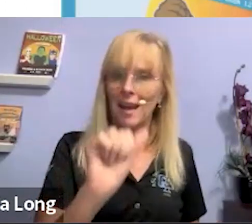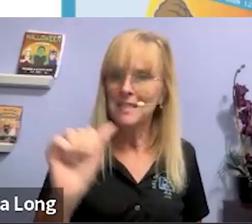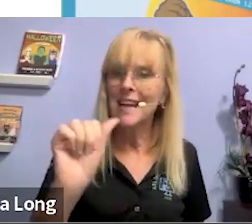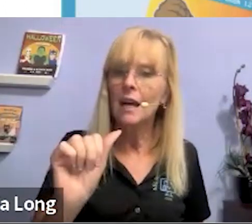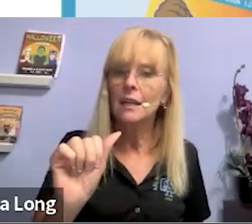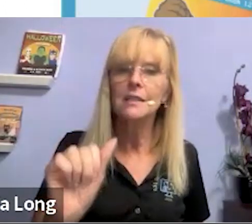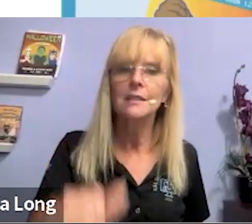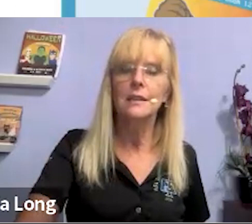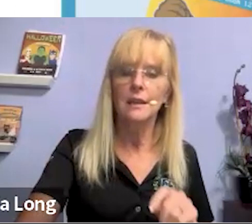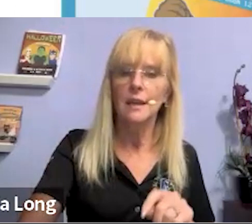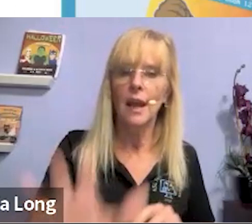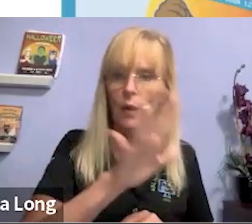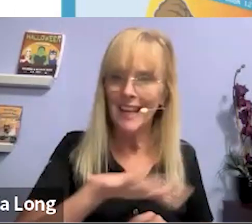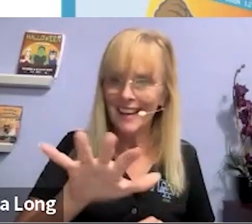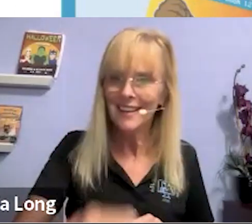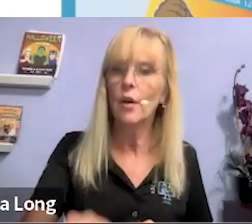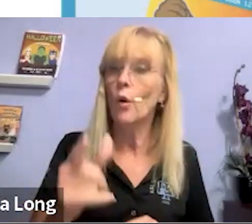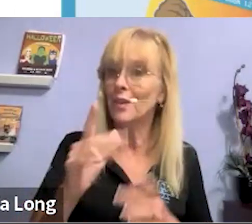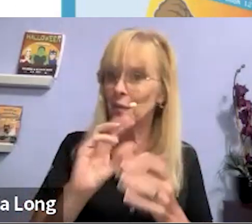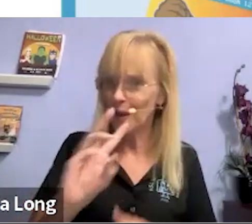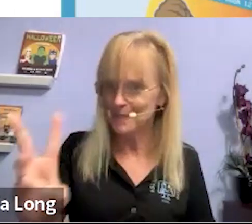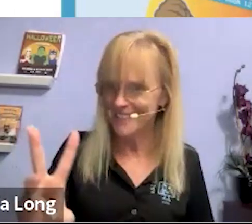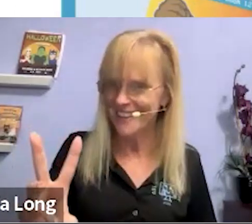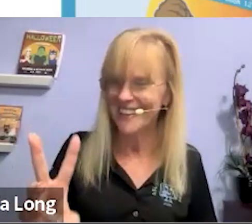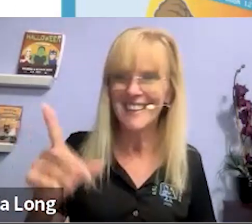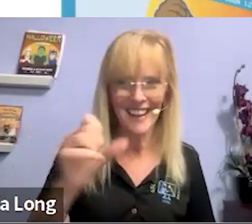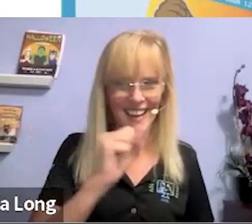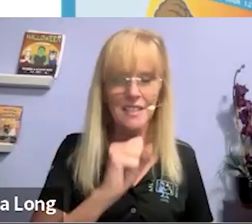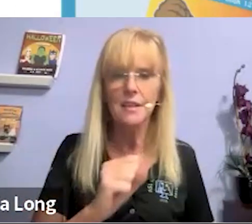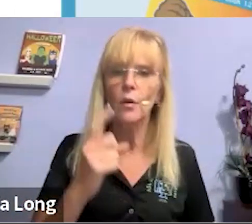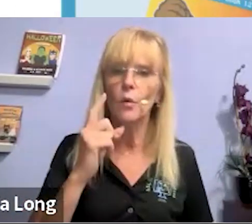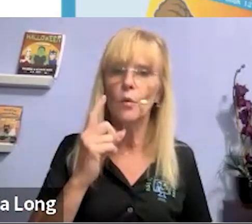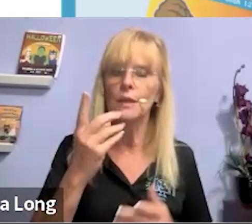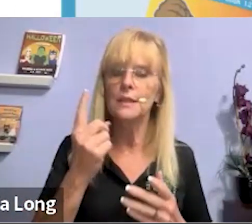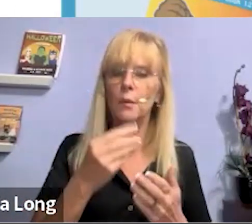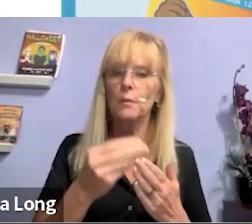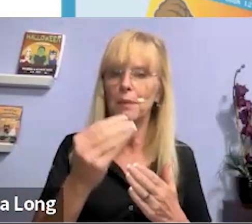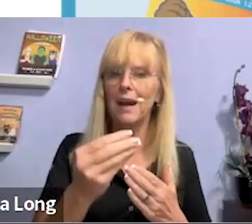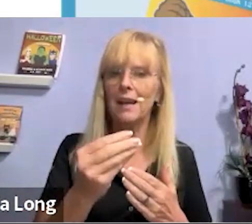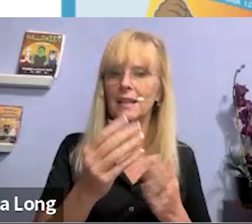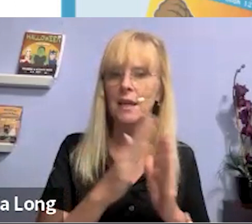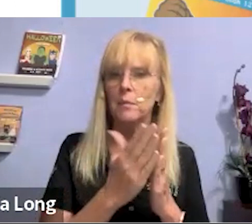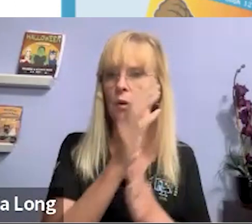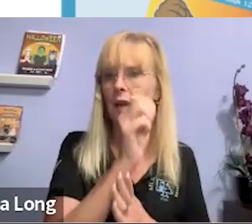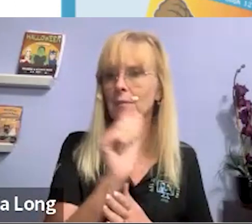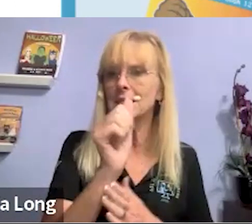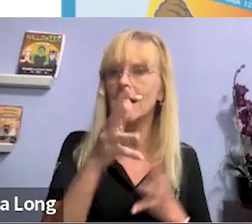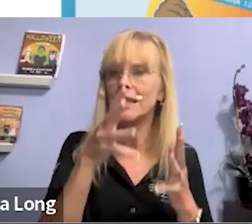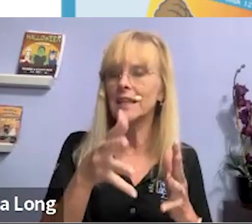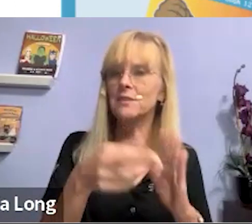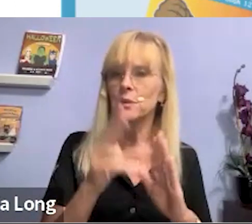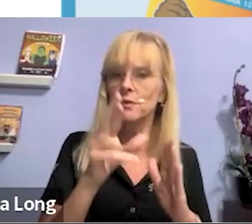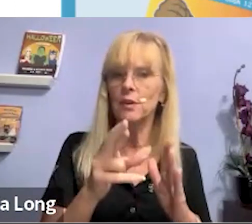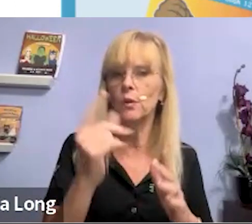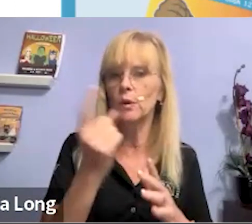our Amazon area on the website. Yes. So when someone buys a book on Amazon